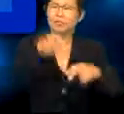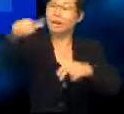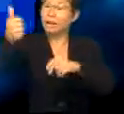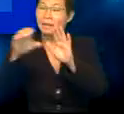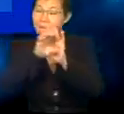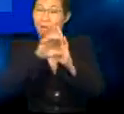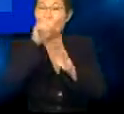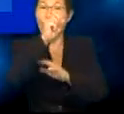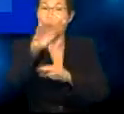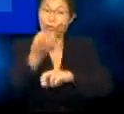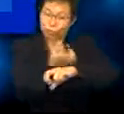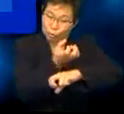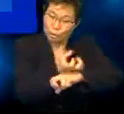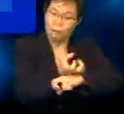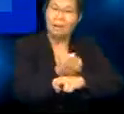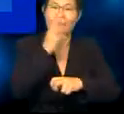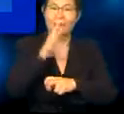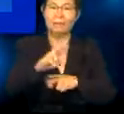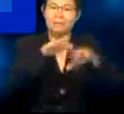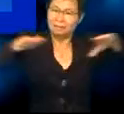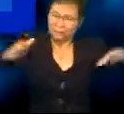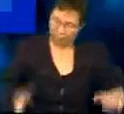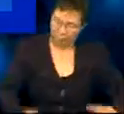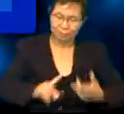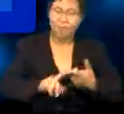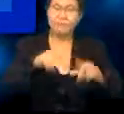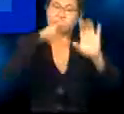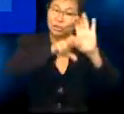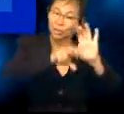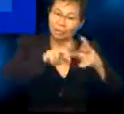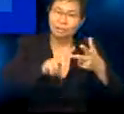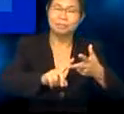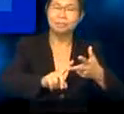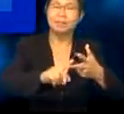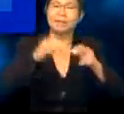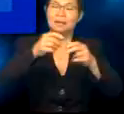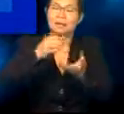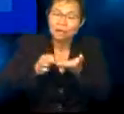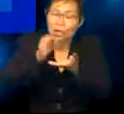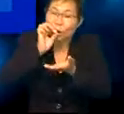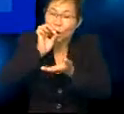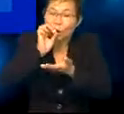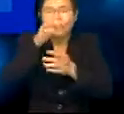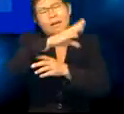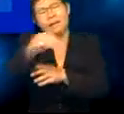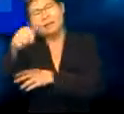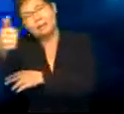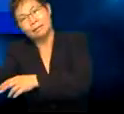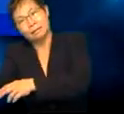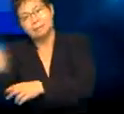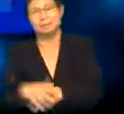Other examples of solids are tables, chairs, cups,